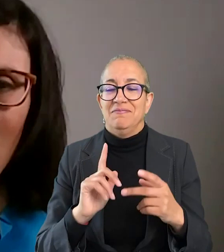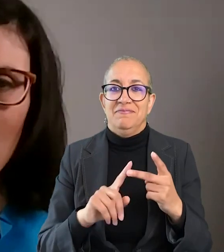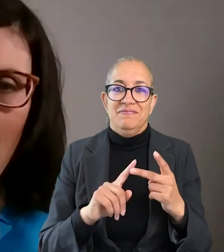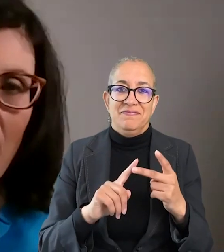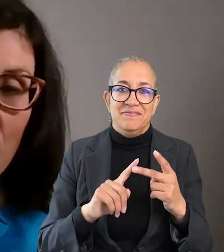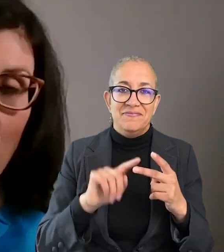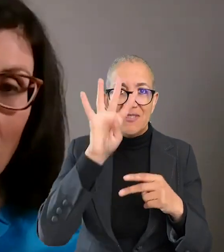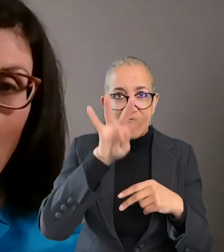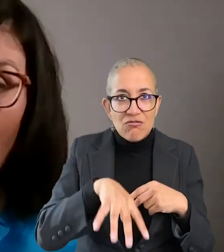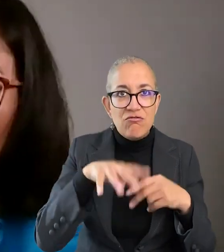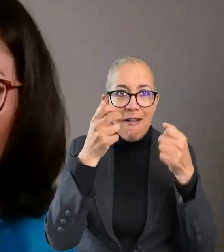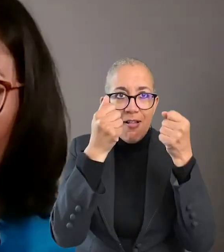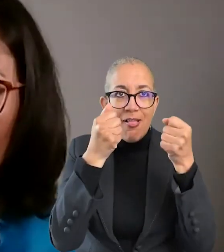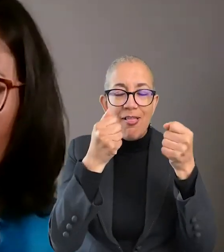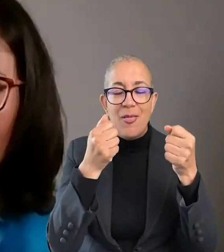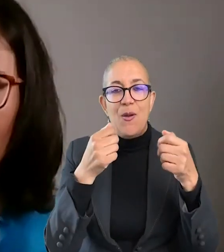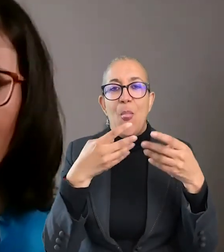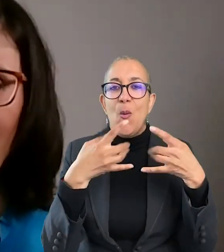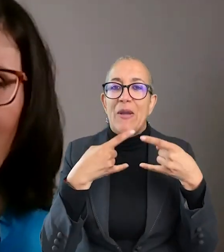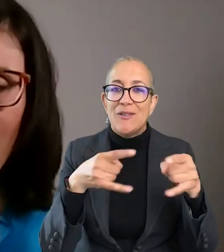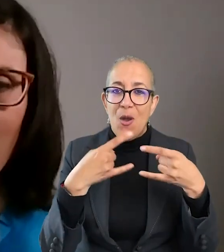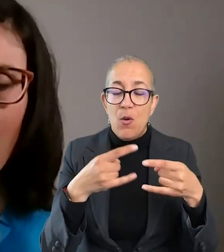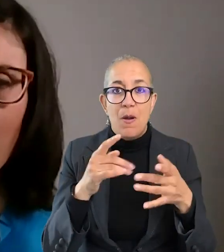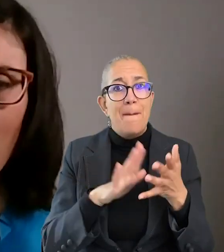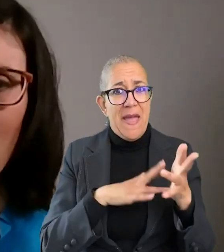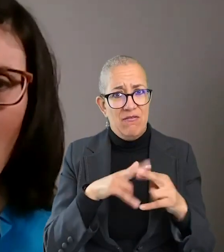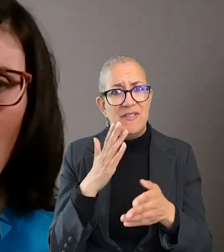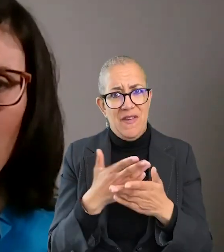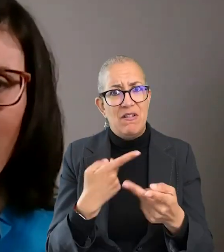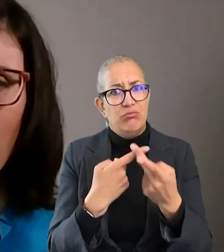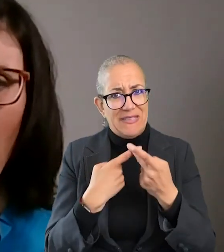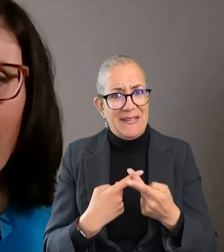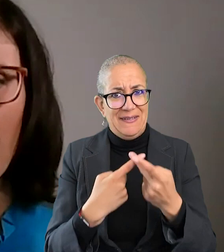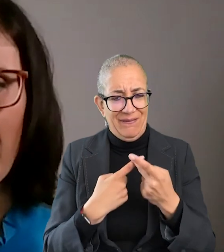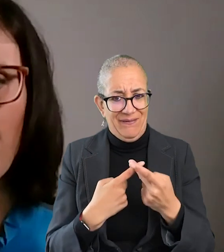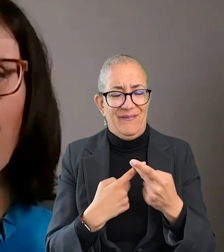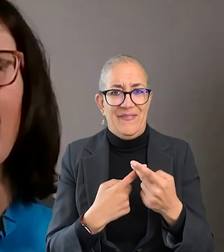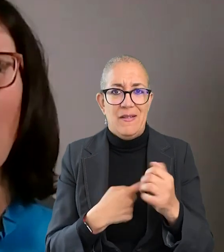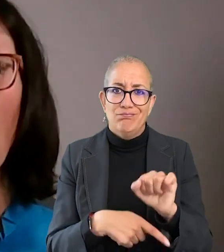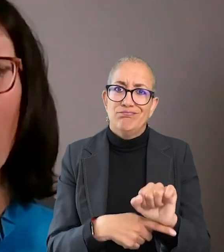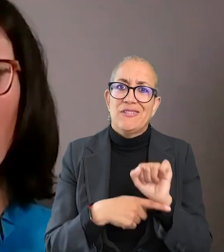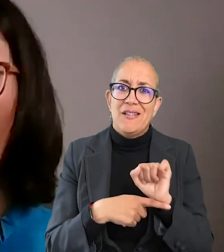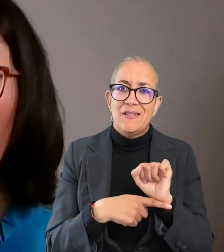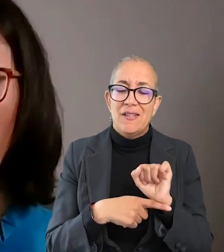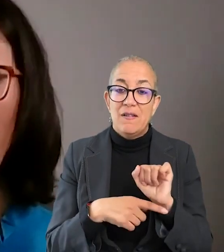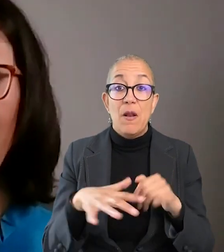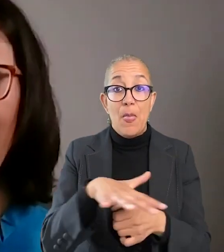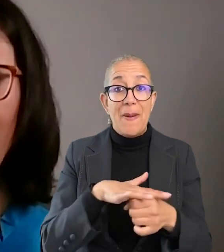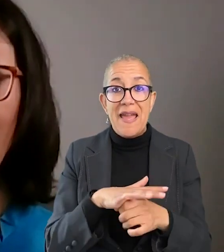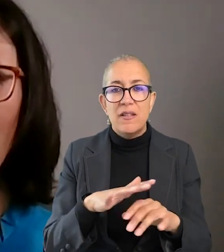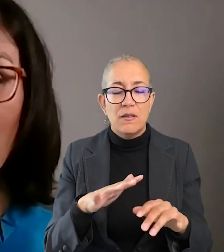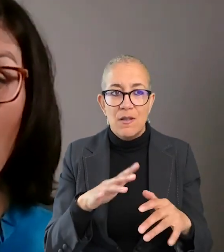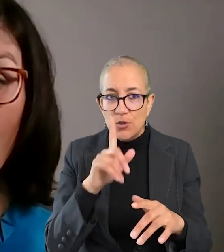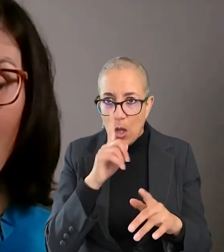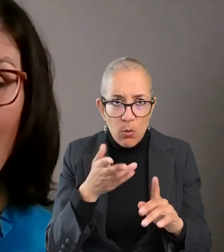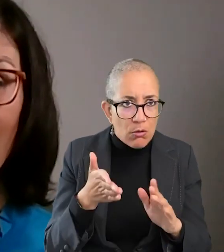And my parents were obviously very protective. And it's the kind of place where, unless you really know where you're going, you don't really